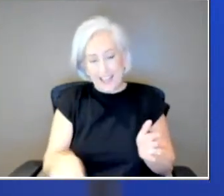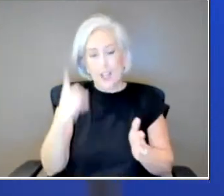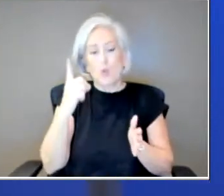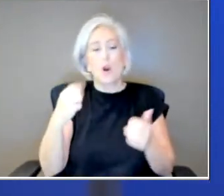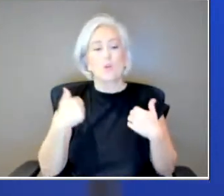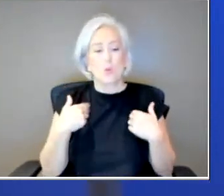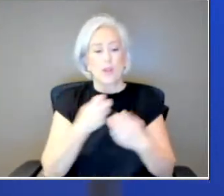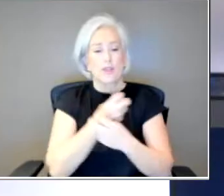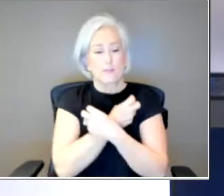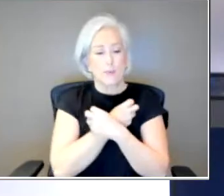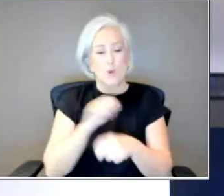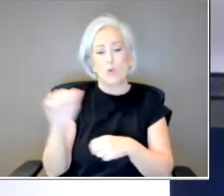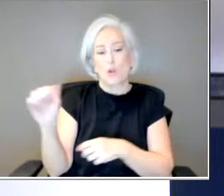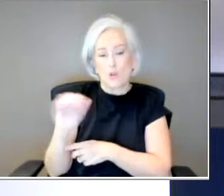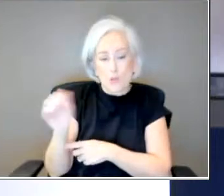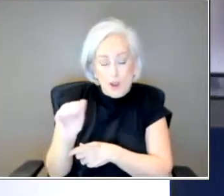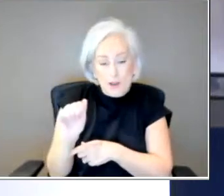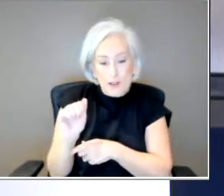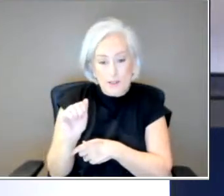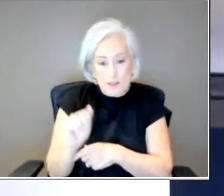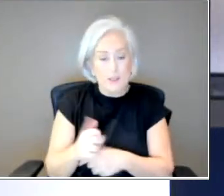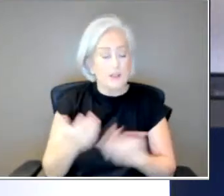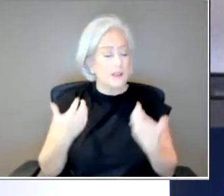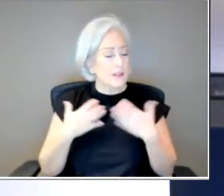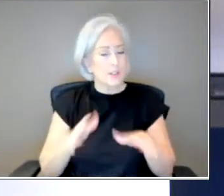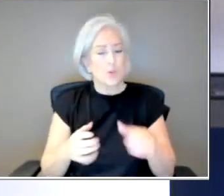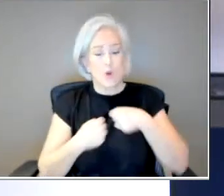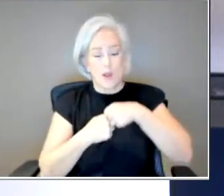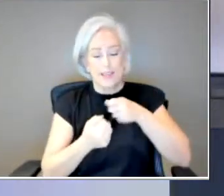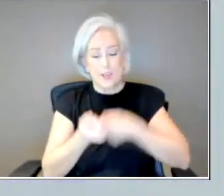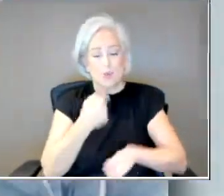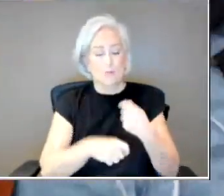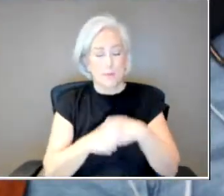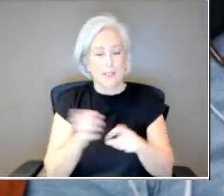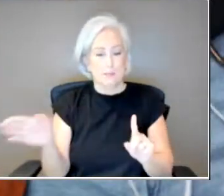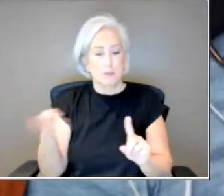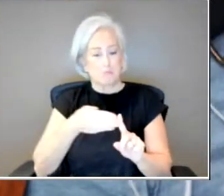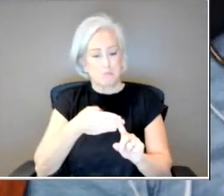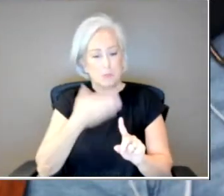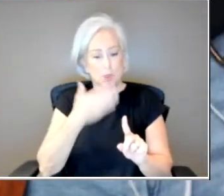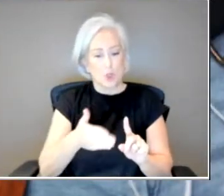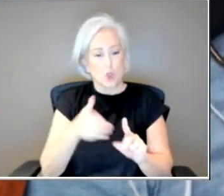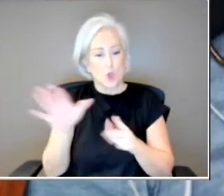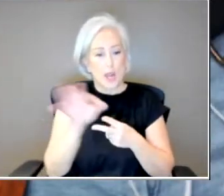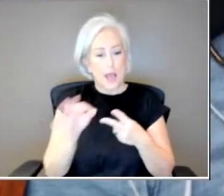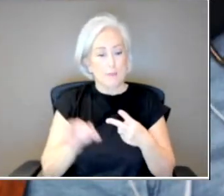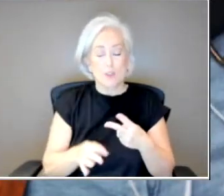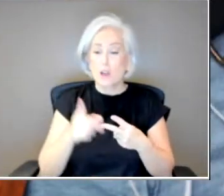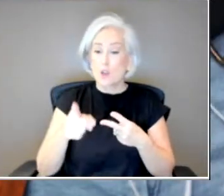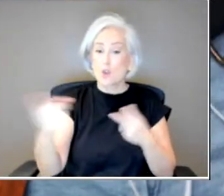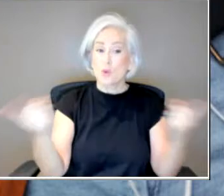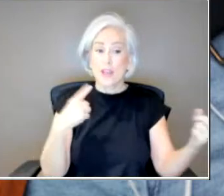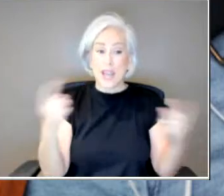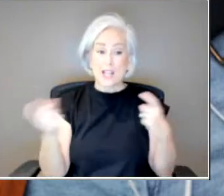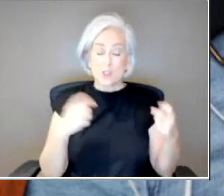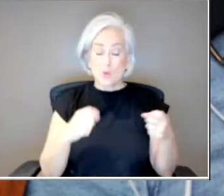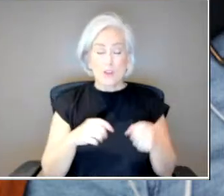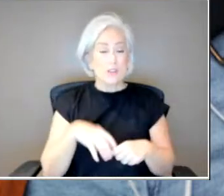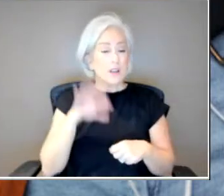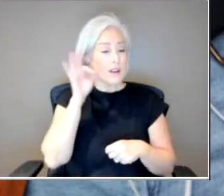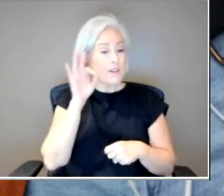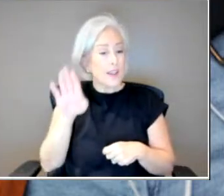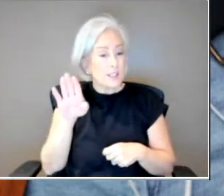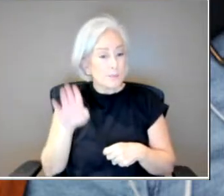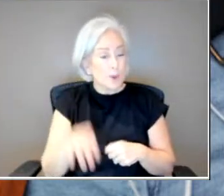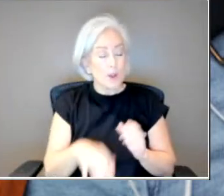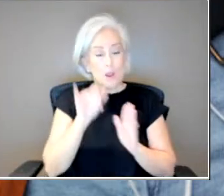probably a candidate for this procedure. And it just creates another option. Yeah, exactly. Be sure to ask your questions. You can use the chat on YouTube or Facebook, or you can email the Medical News